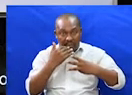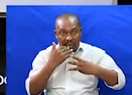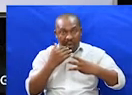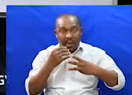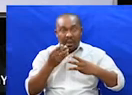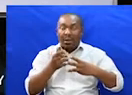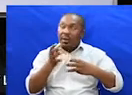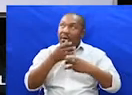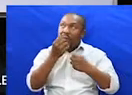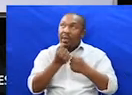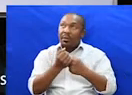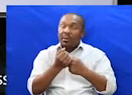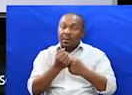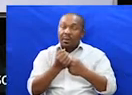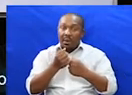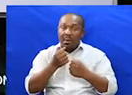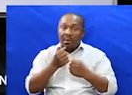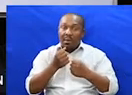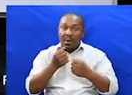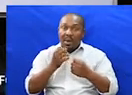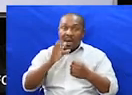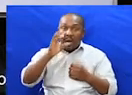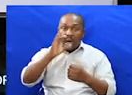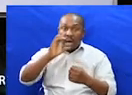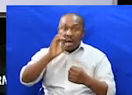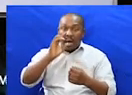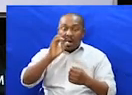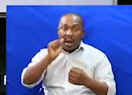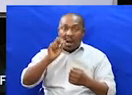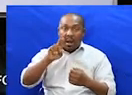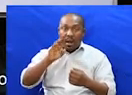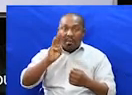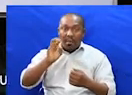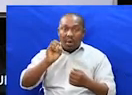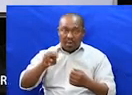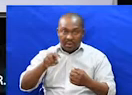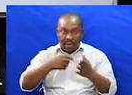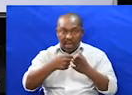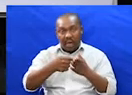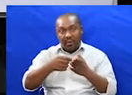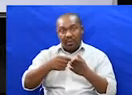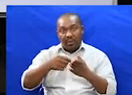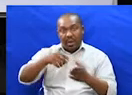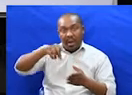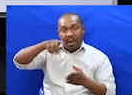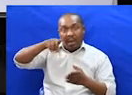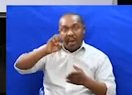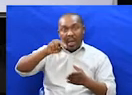atoms called pentose sugar. The second thing which makes the